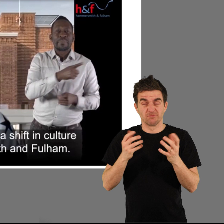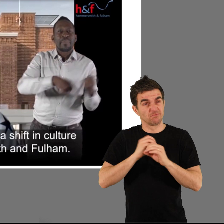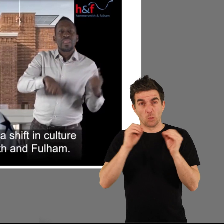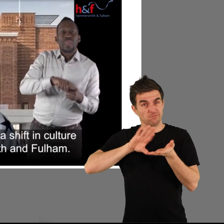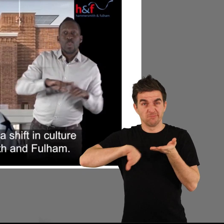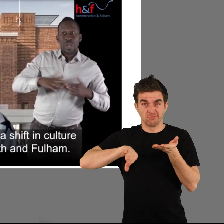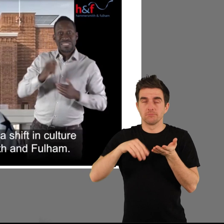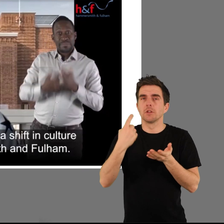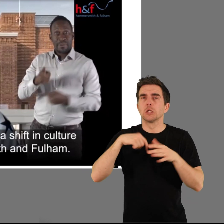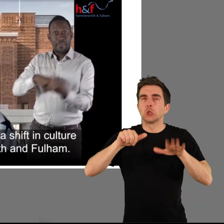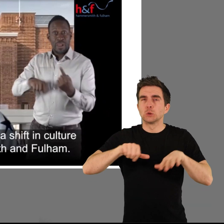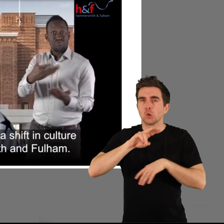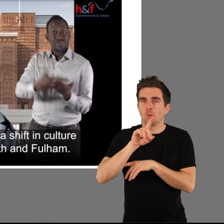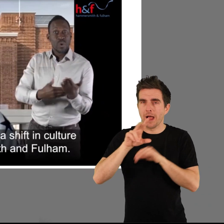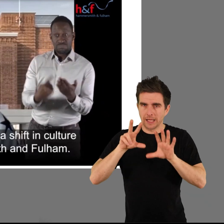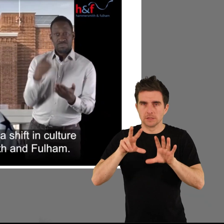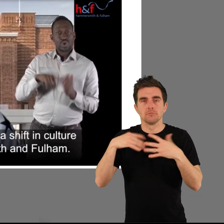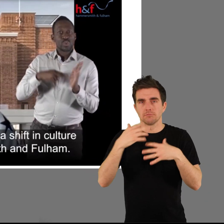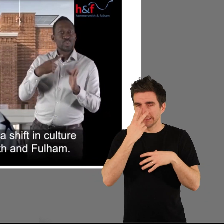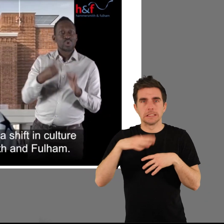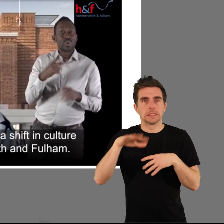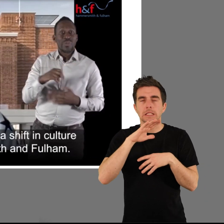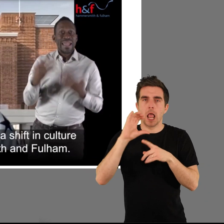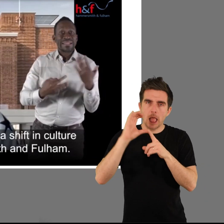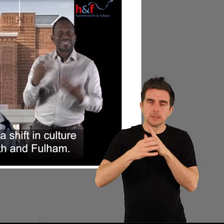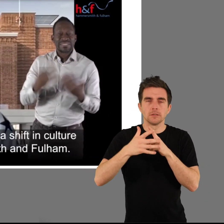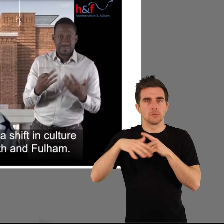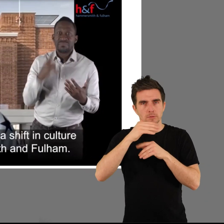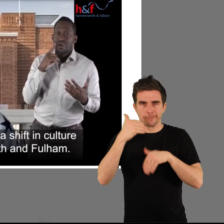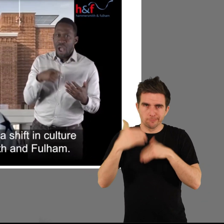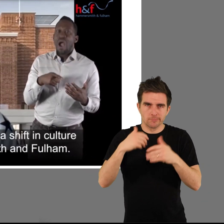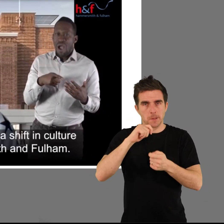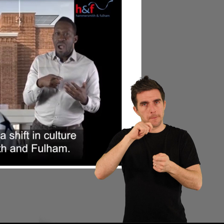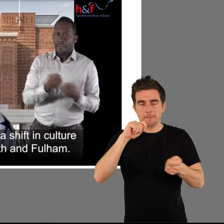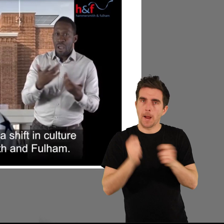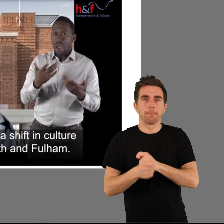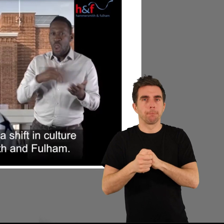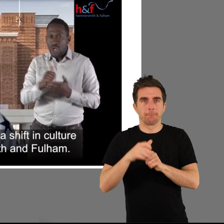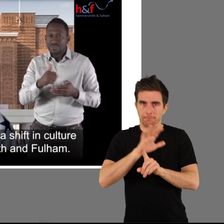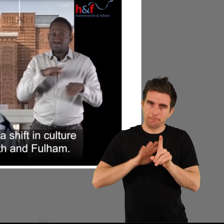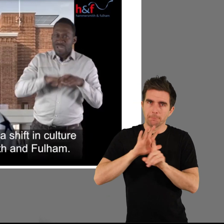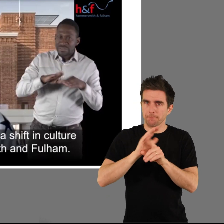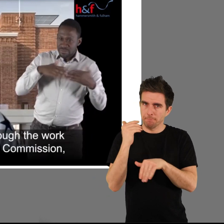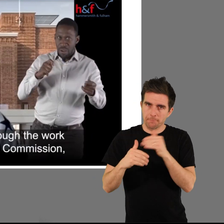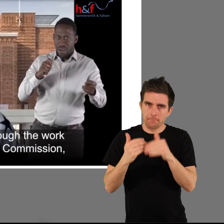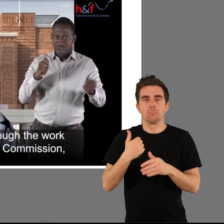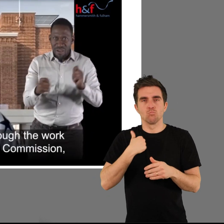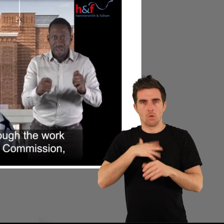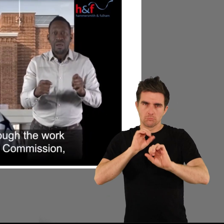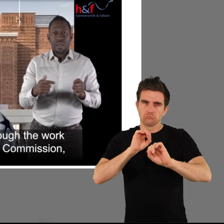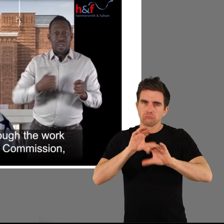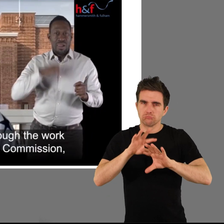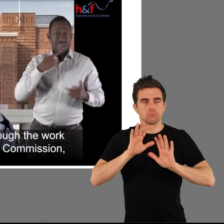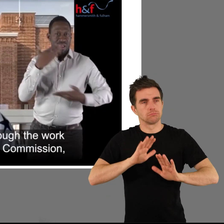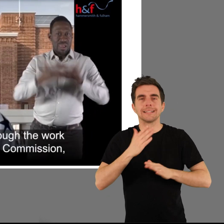in June 2018 has signalled a shift in culture and practice in Hammersmith and Fulham. I'm going to take you